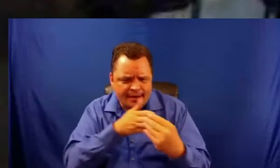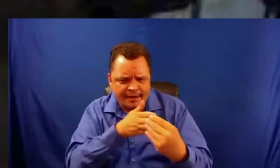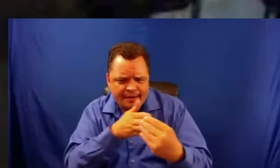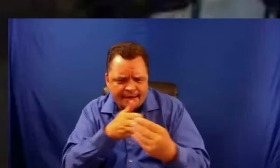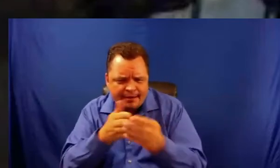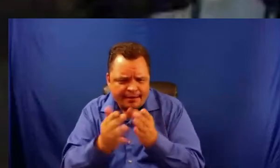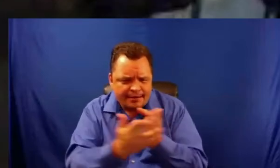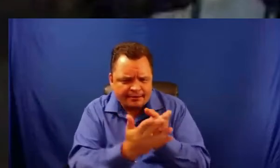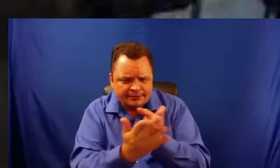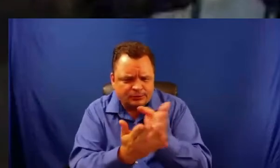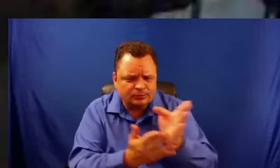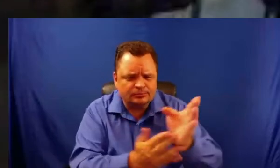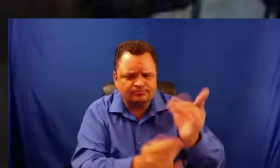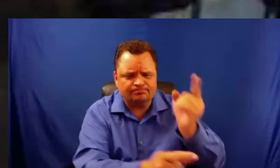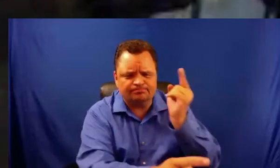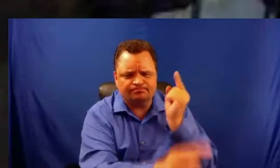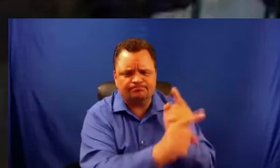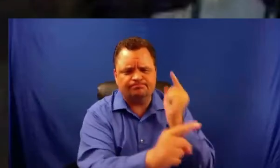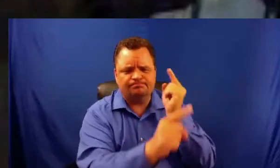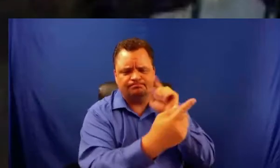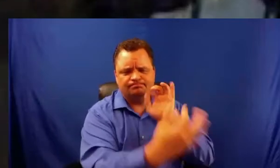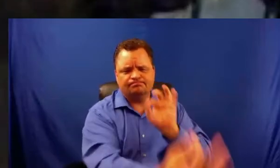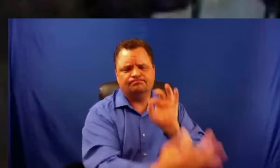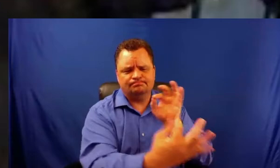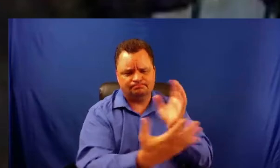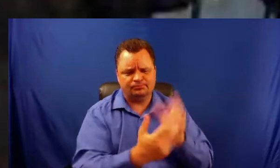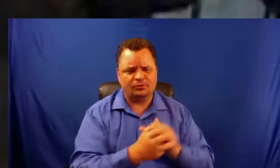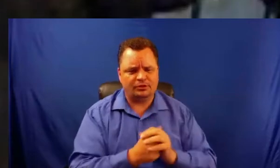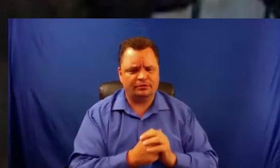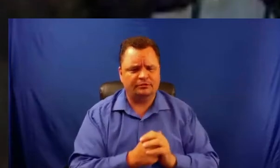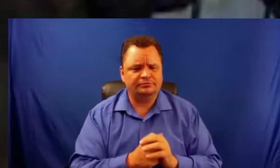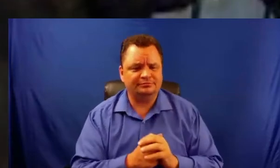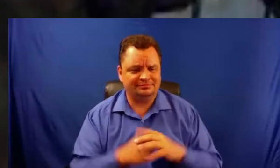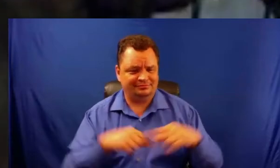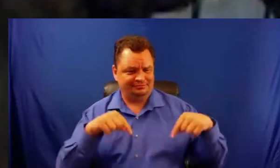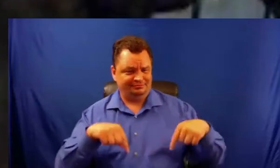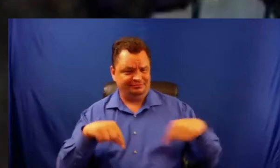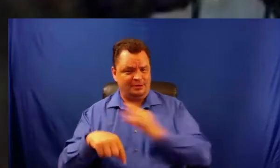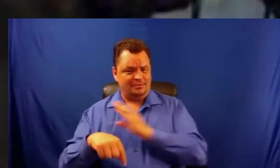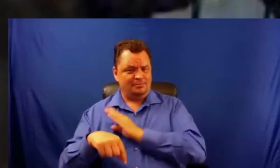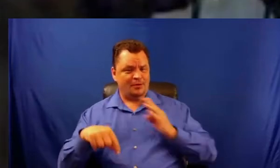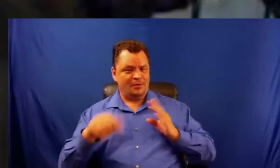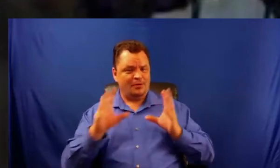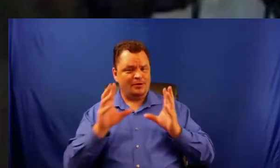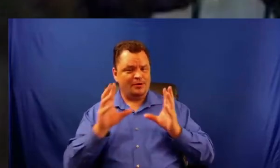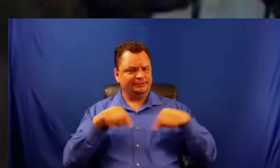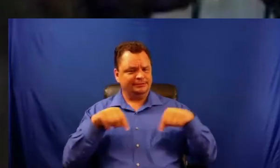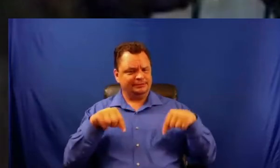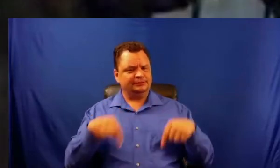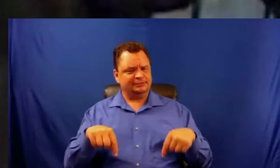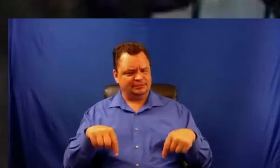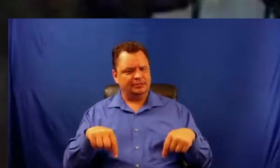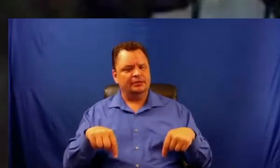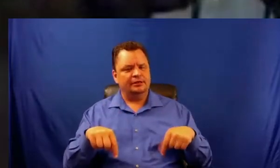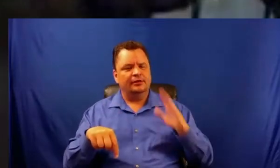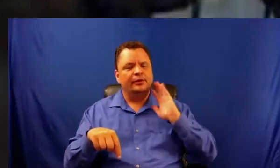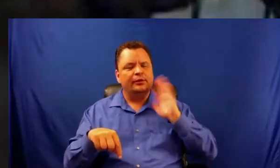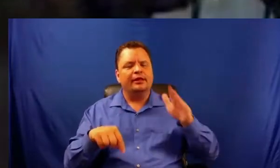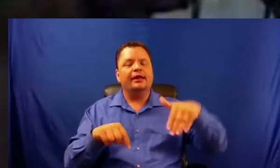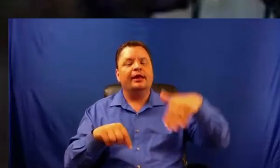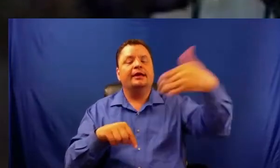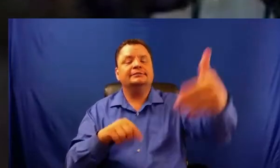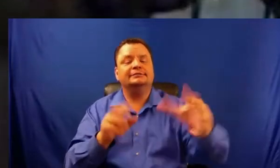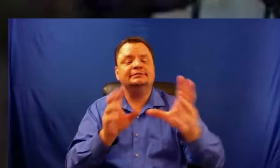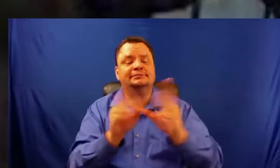And not this board meeting, but at the next board meeting, we'll provide a presentation